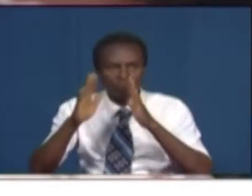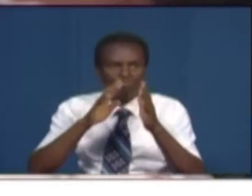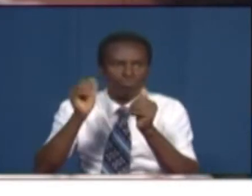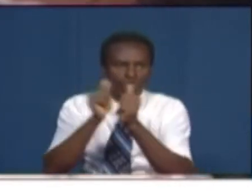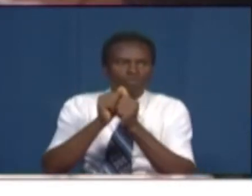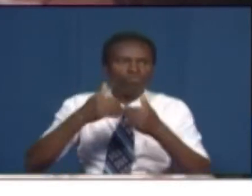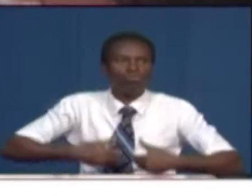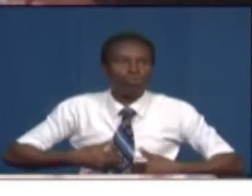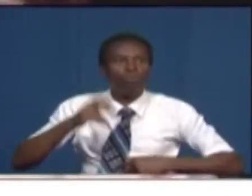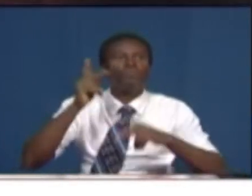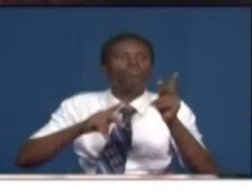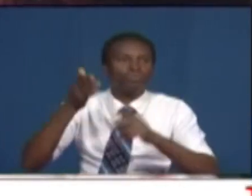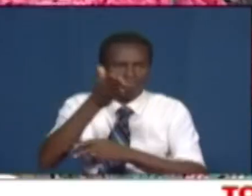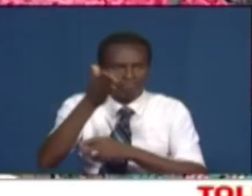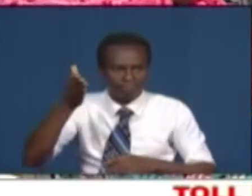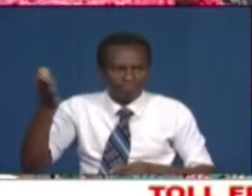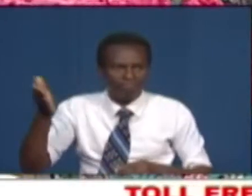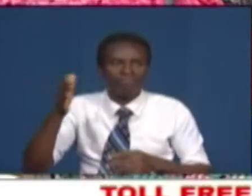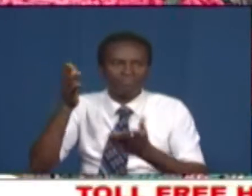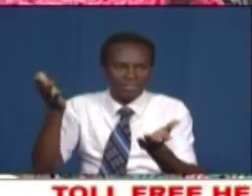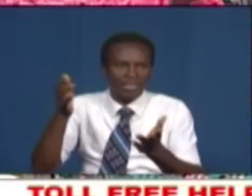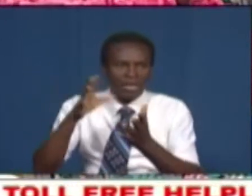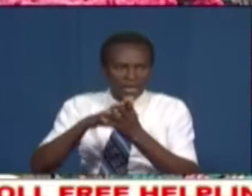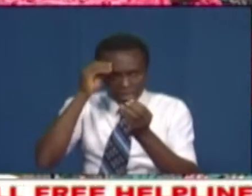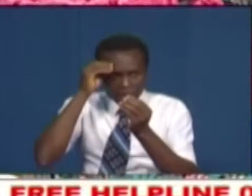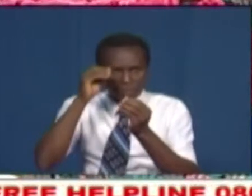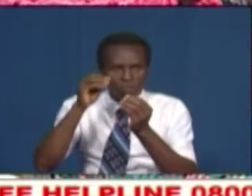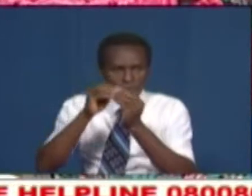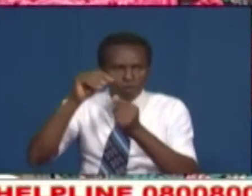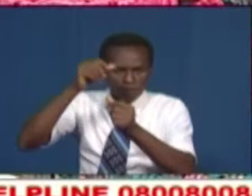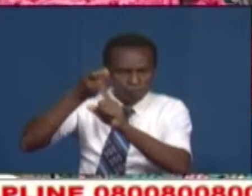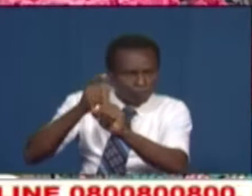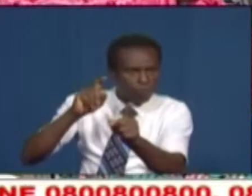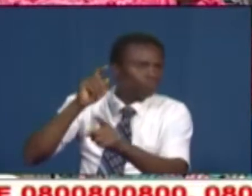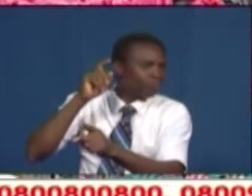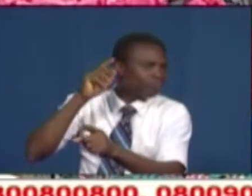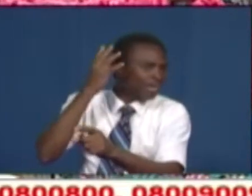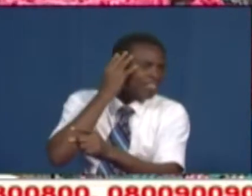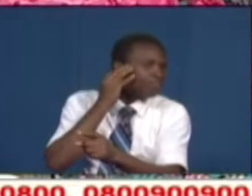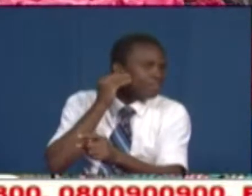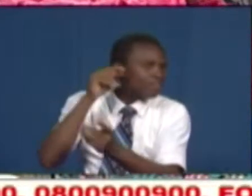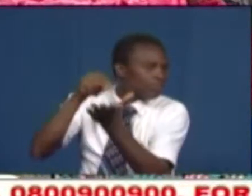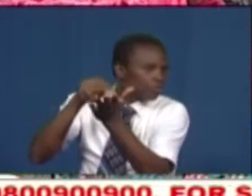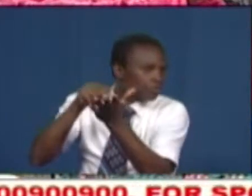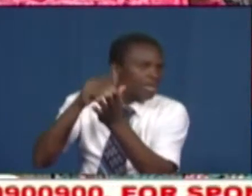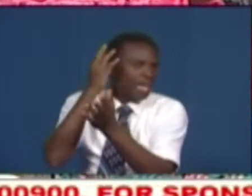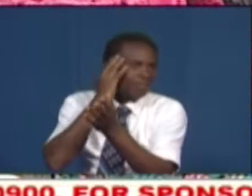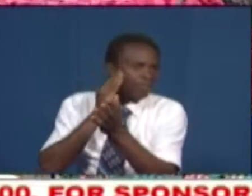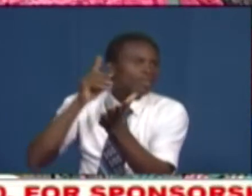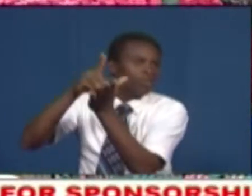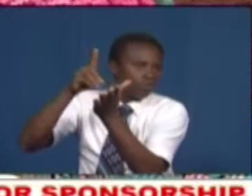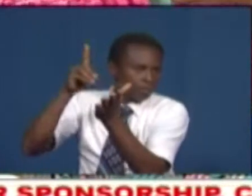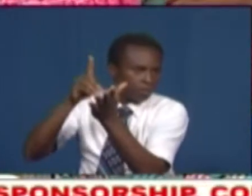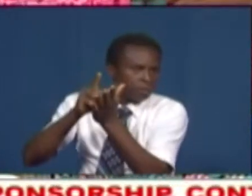seek some of the services online. These are trained personnel that you can chat with them. Some of the services that you need, you don't need